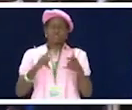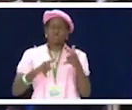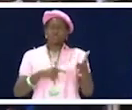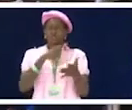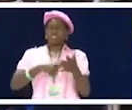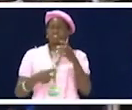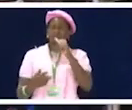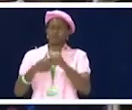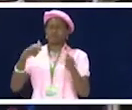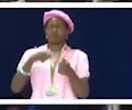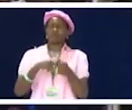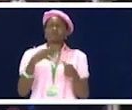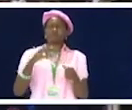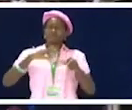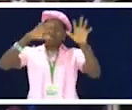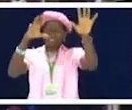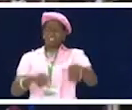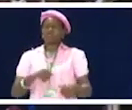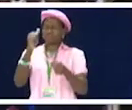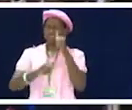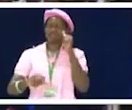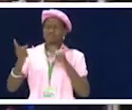this menace.